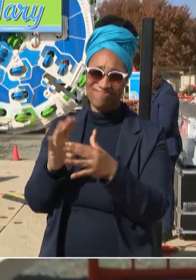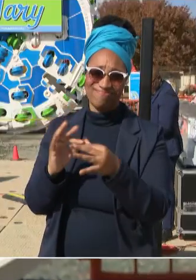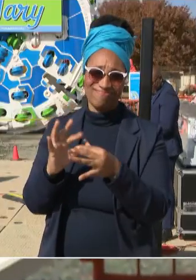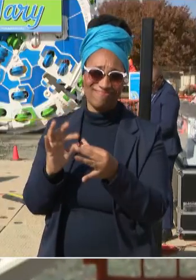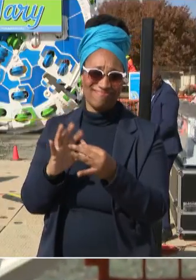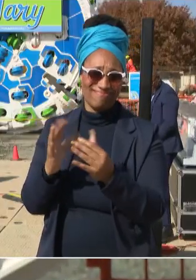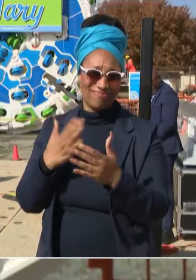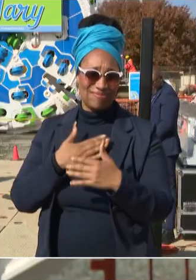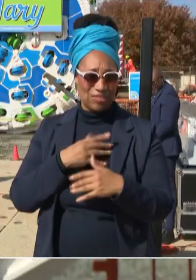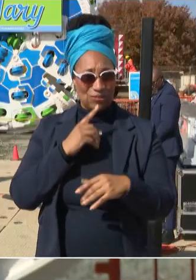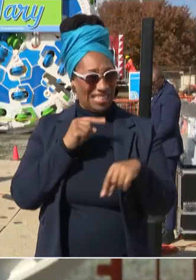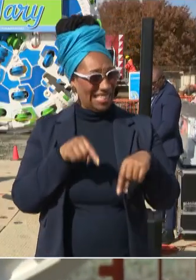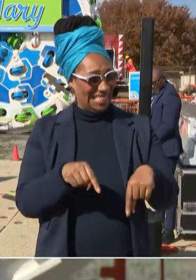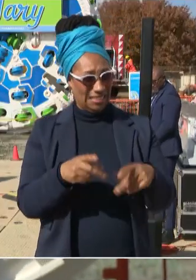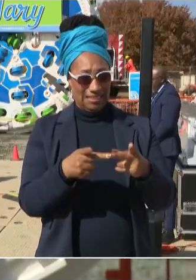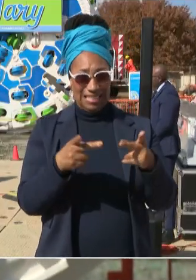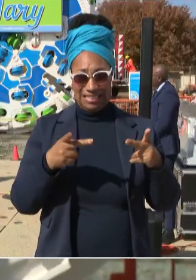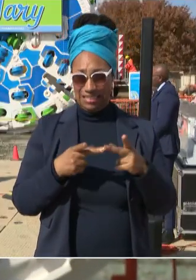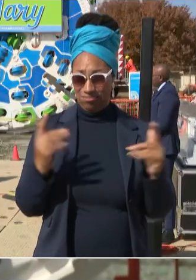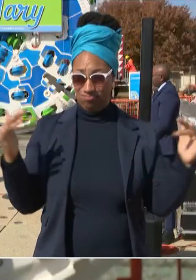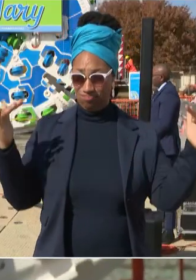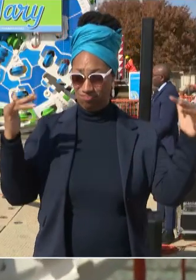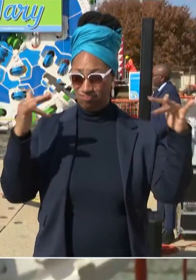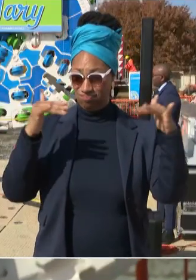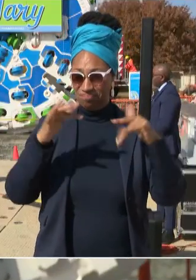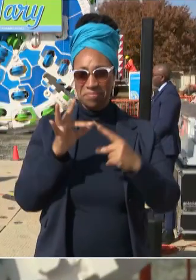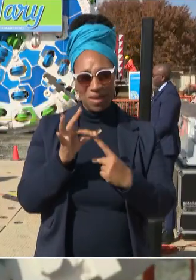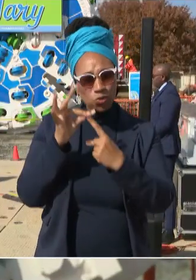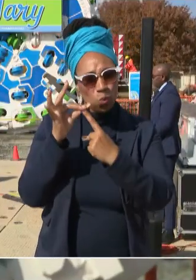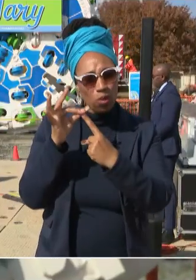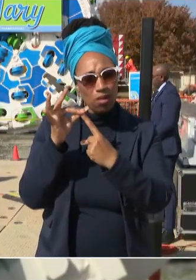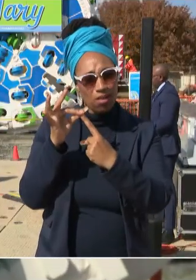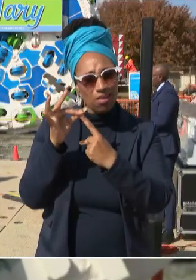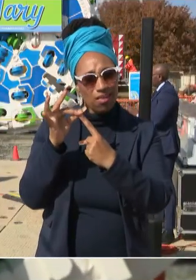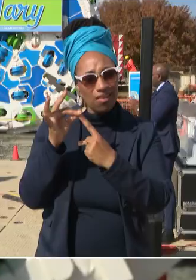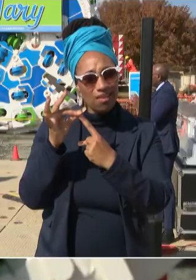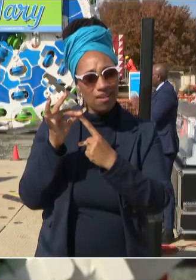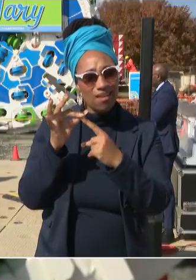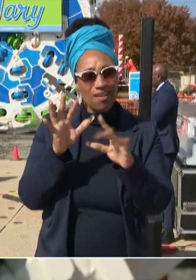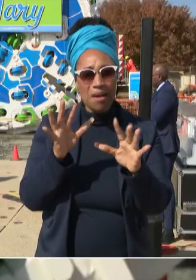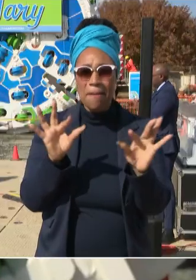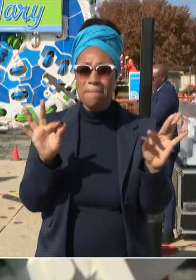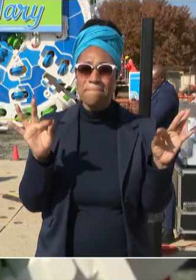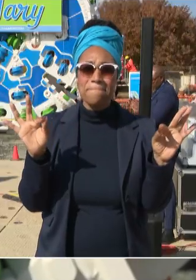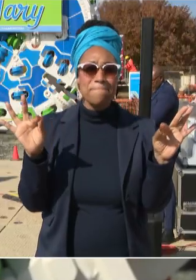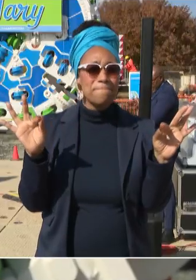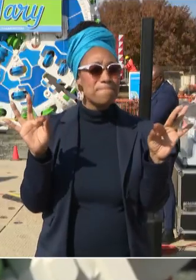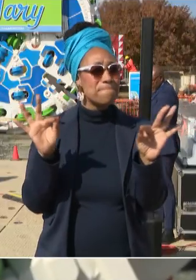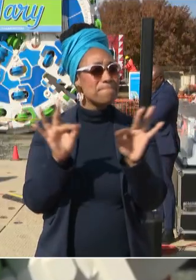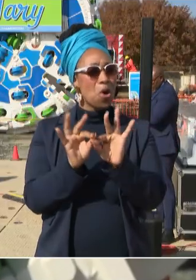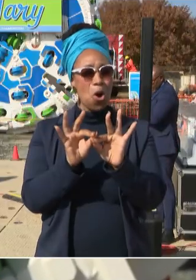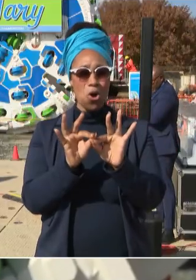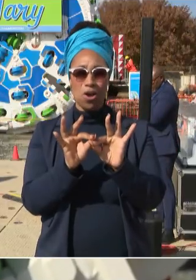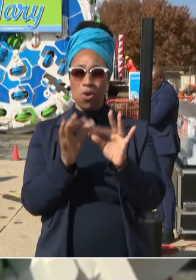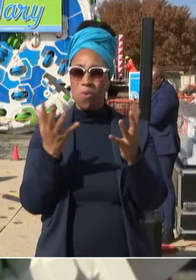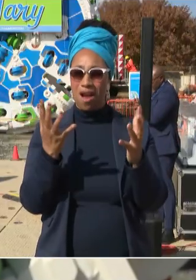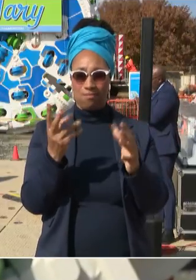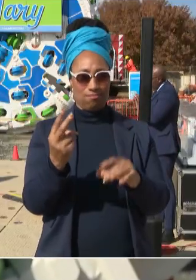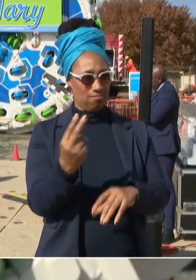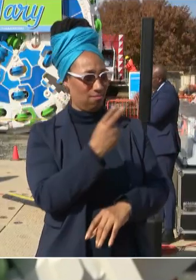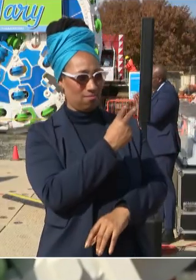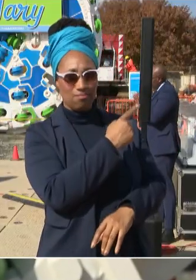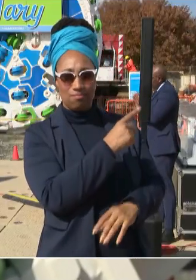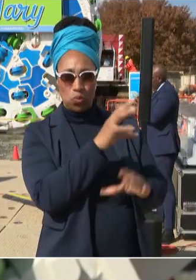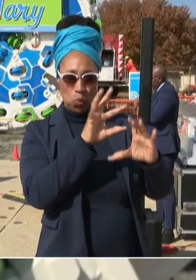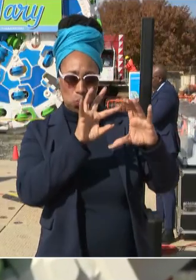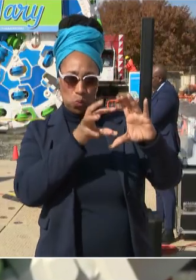celebration. It isn't just about dedicating a massive but impressive piece of machinery. It's about celebrating our collective commitment